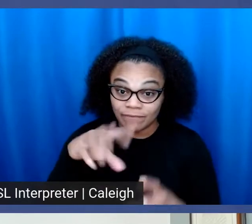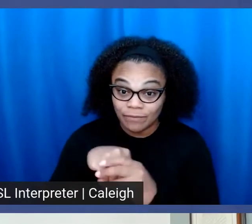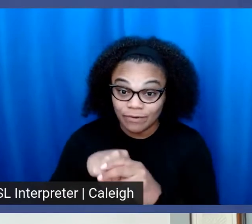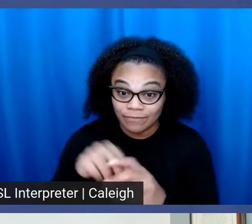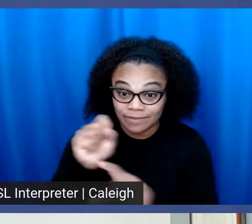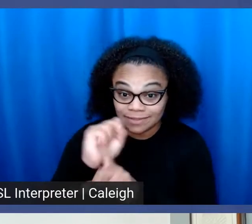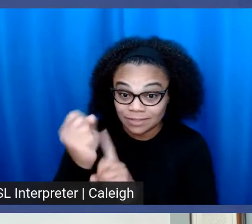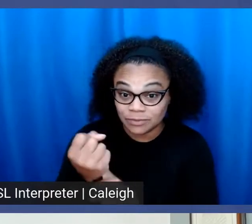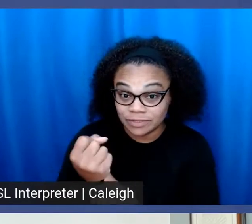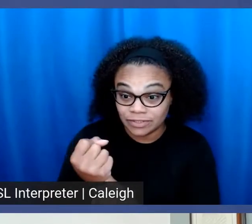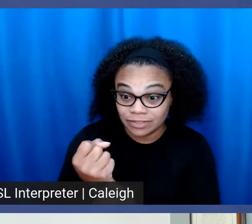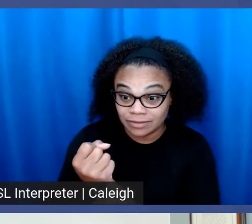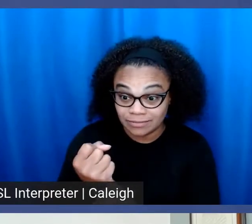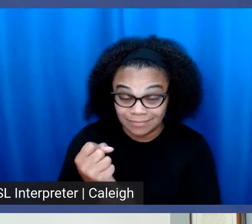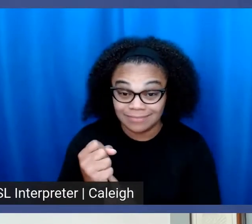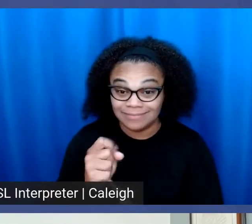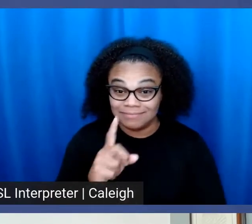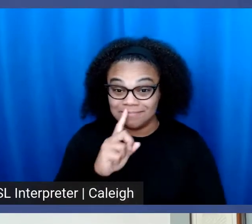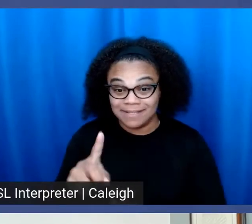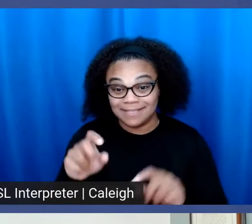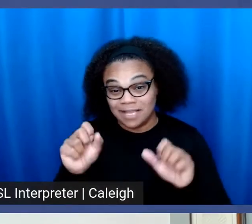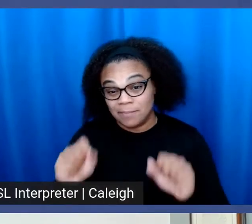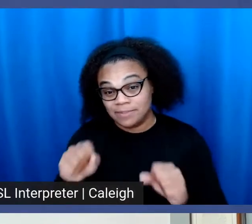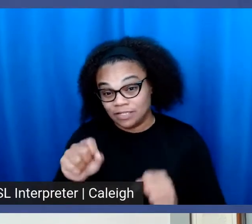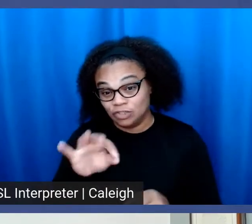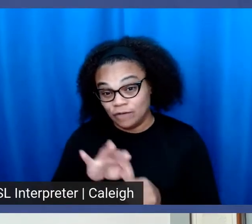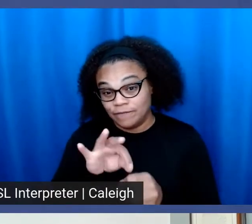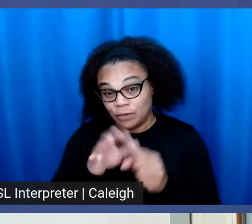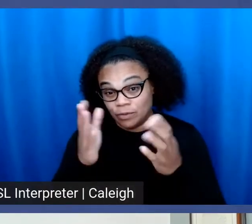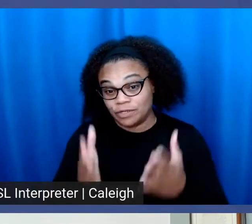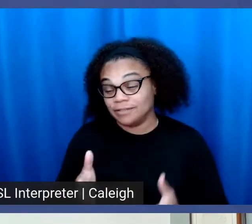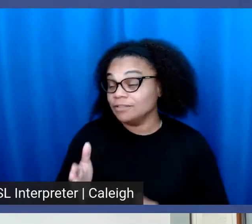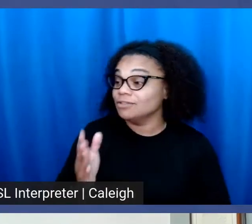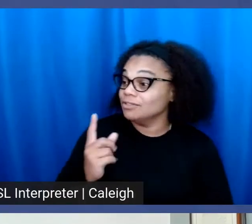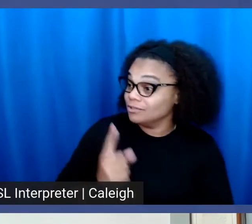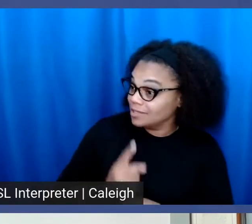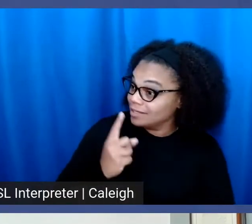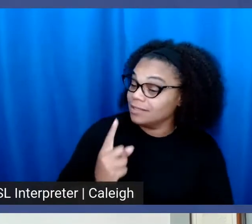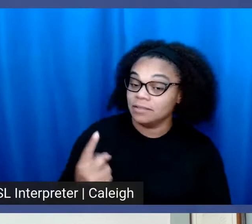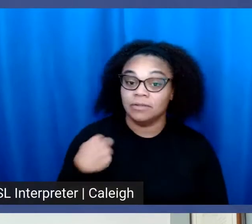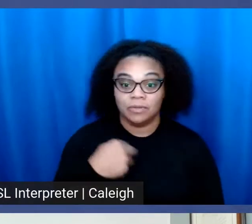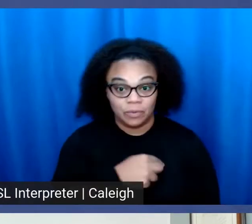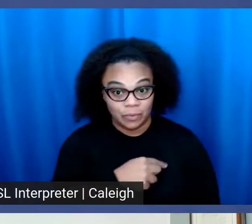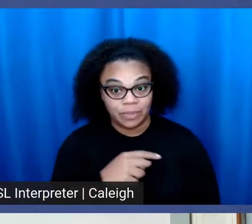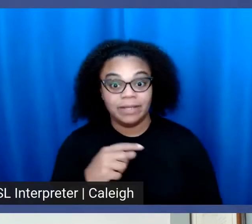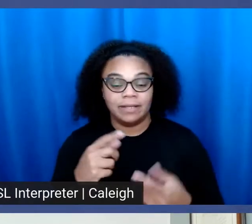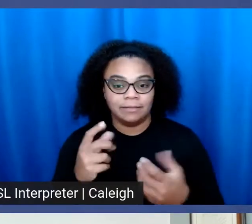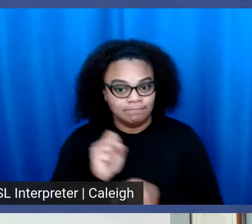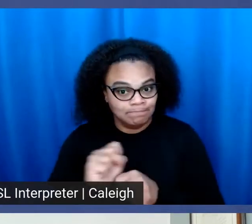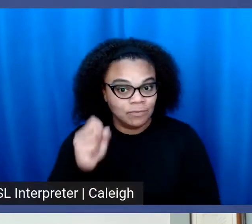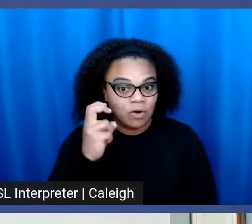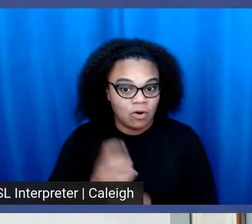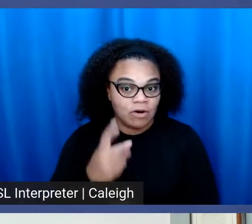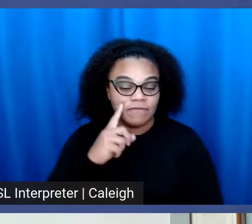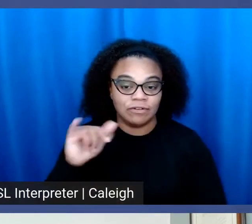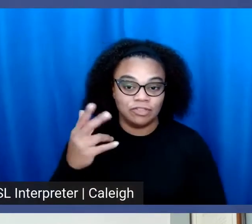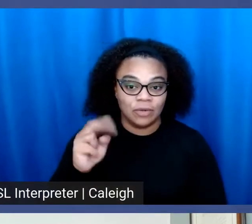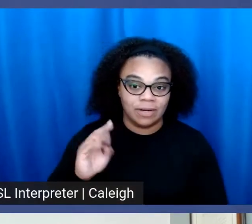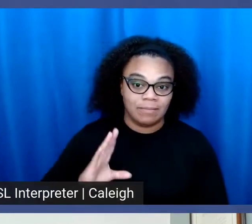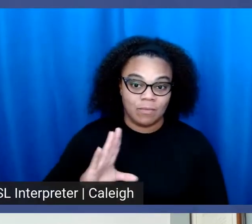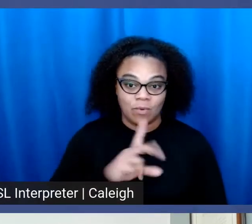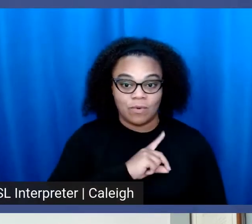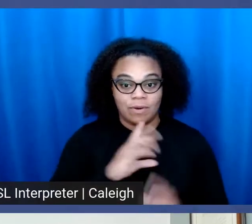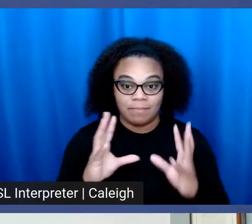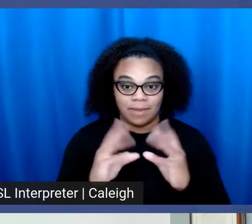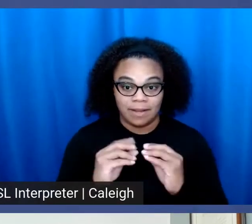a potential voter. We created a scorecard for the January board meeting so that viewers of the board